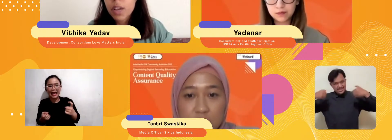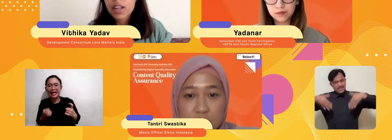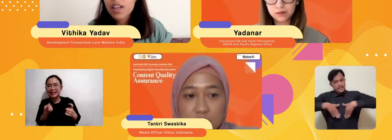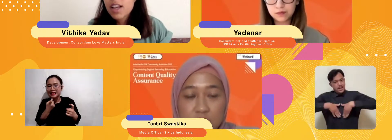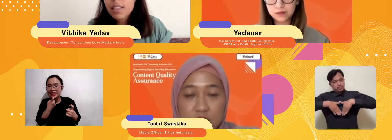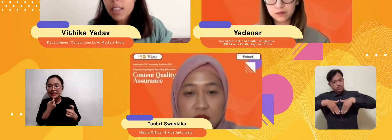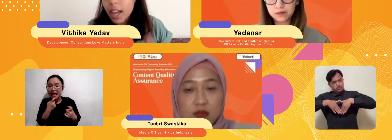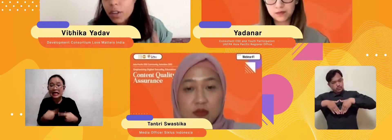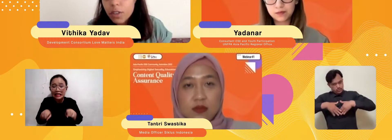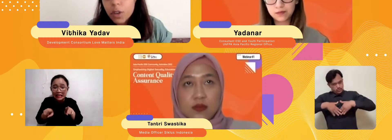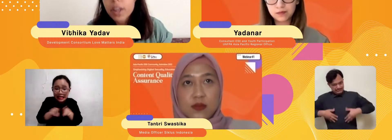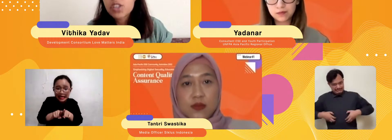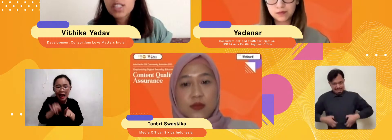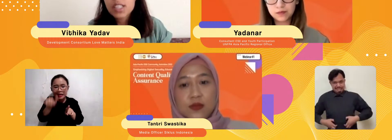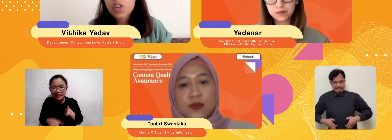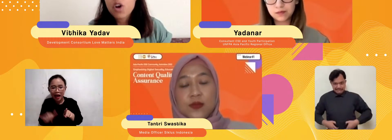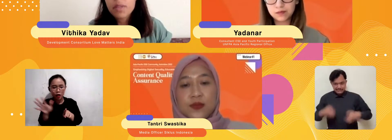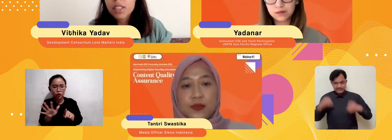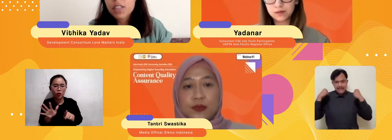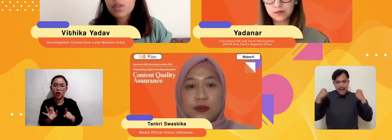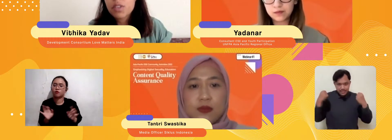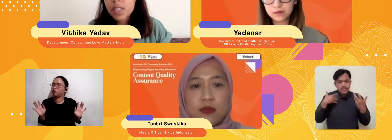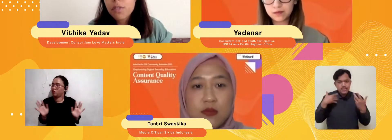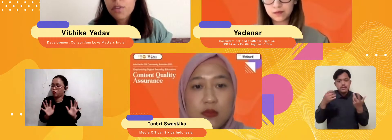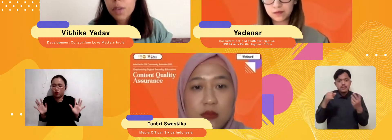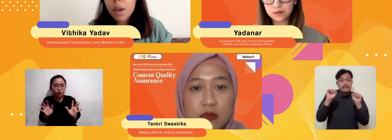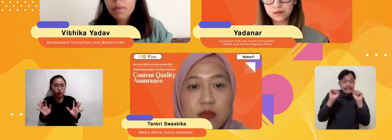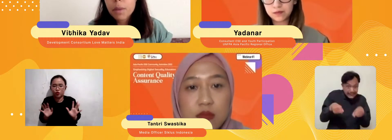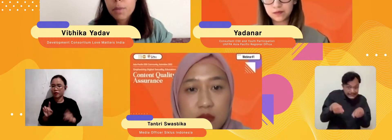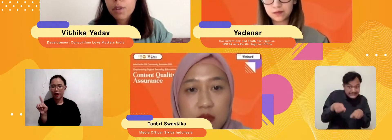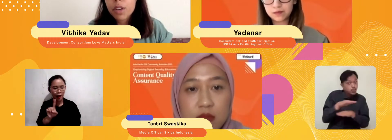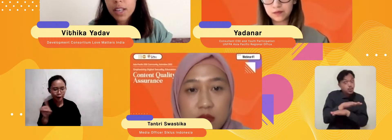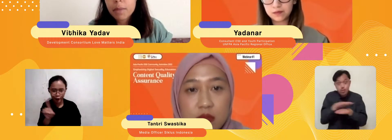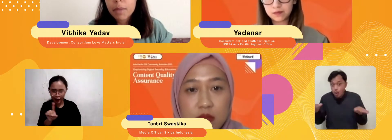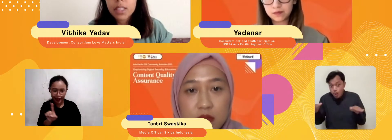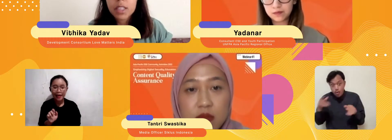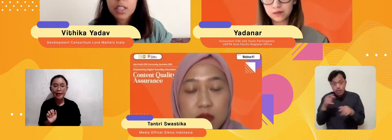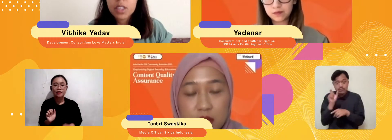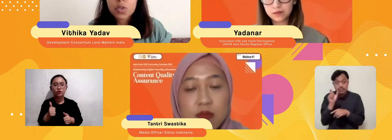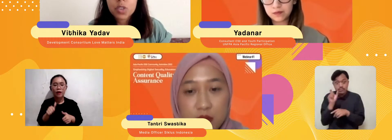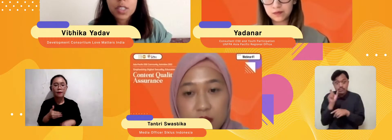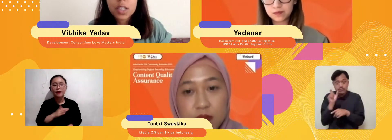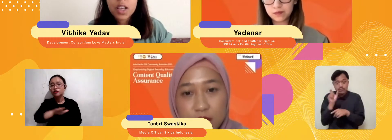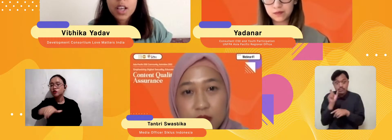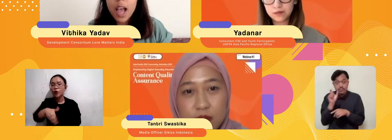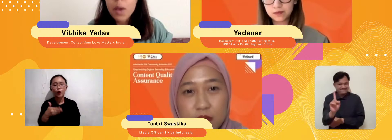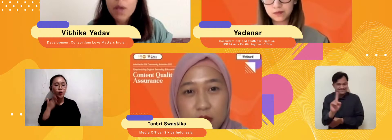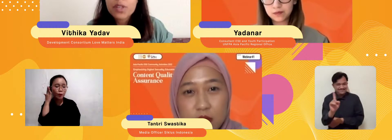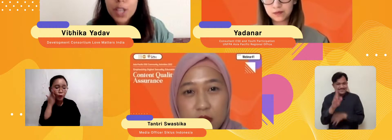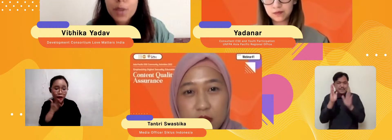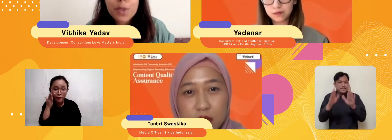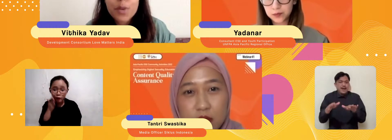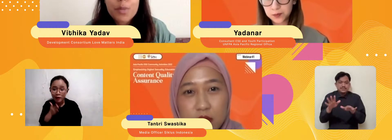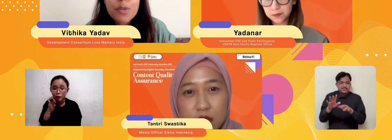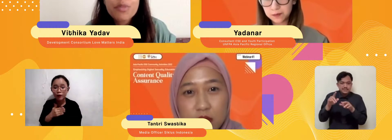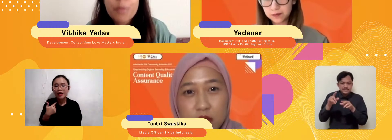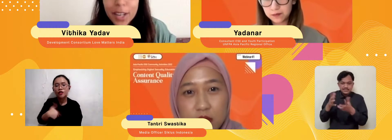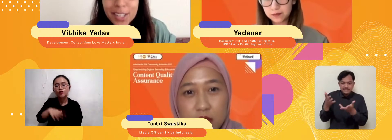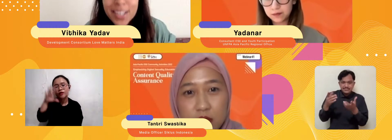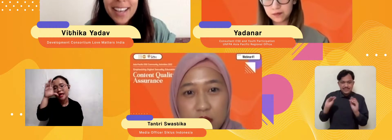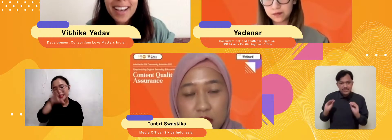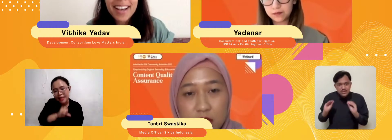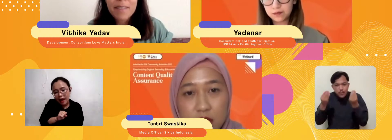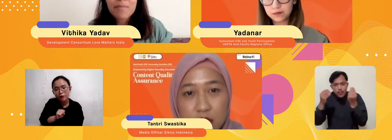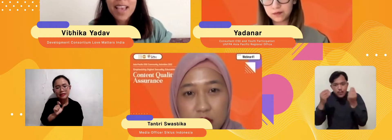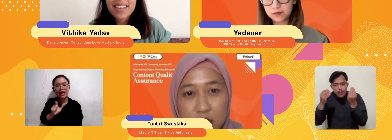we look at the kind of questions and comments that we receive from young people on a daily basis is just, I would say, proof